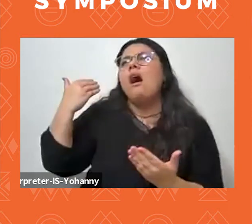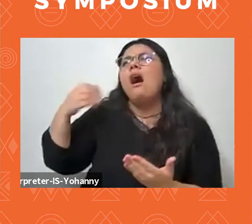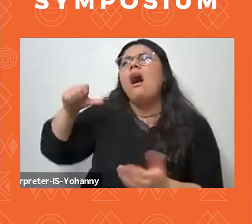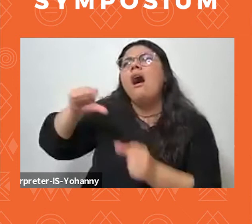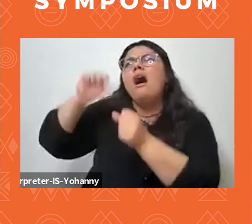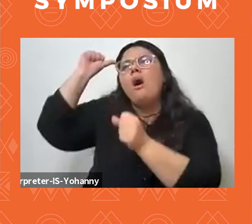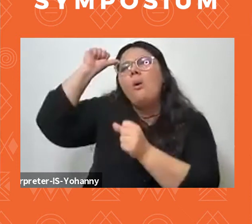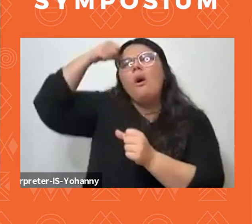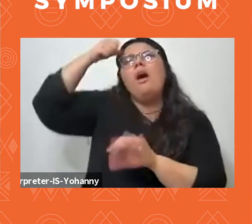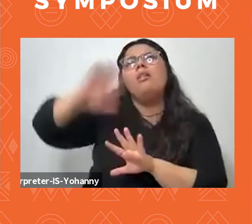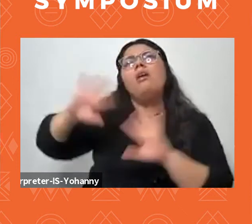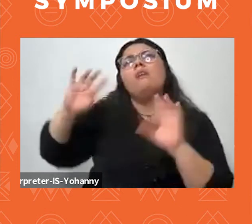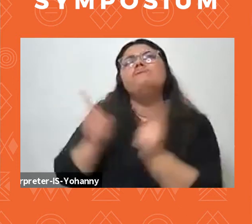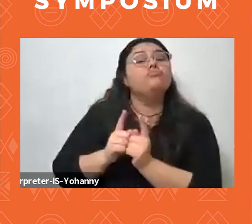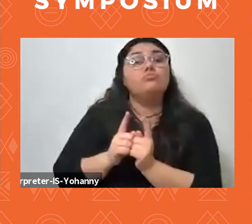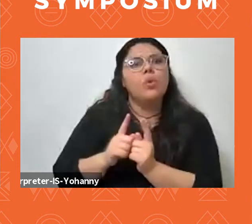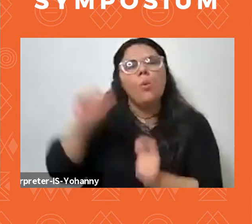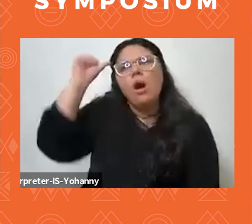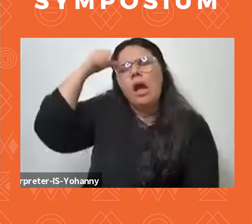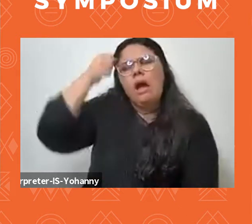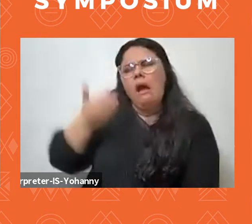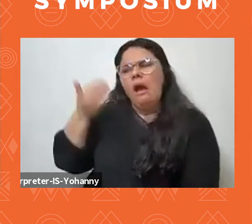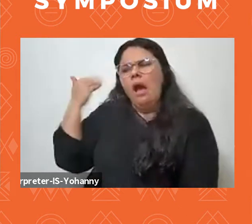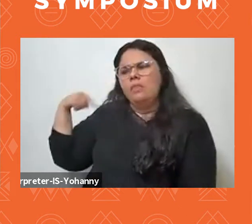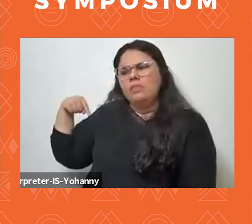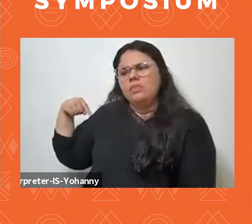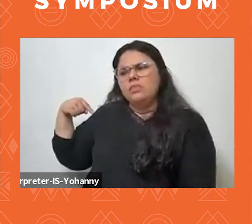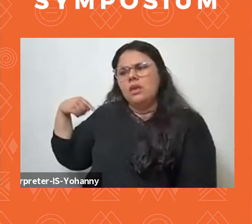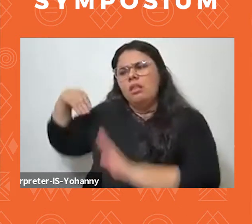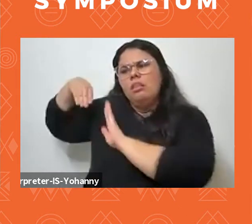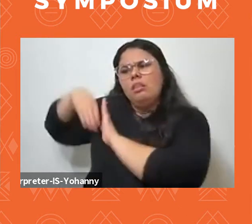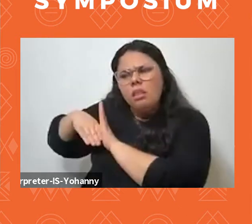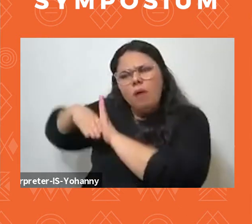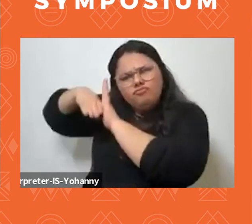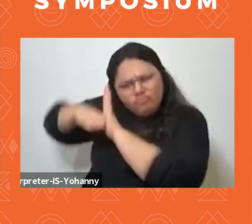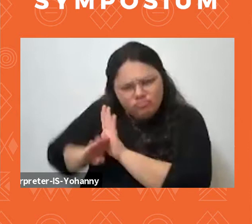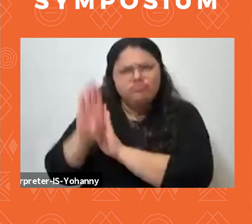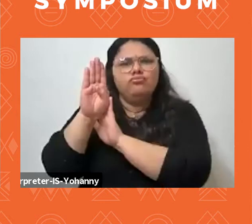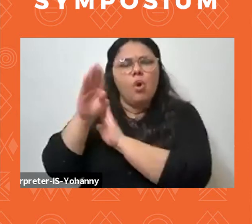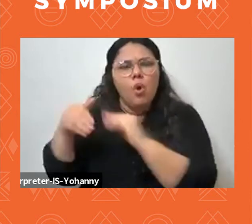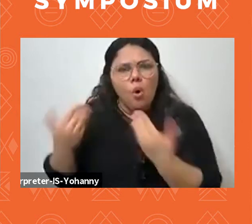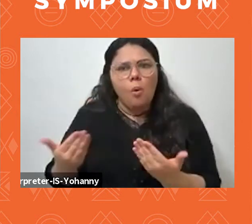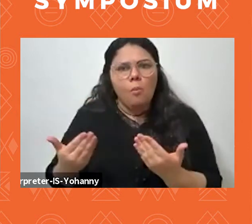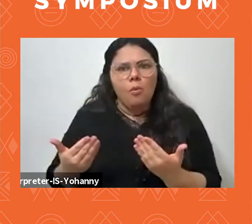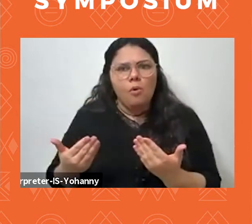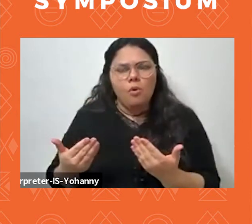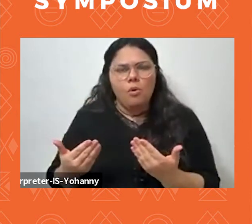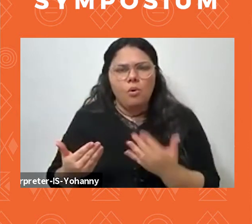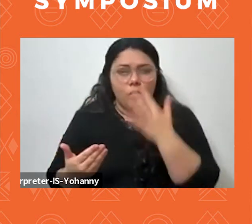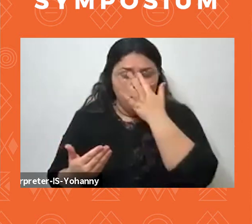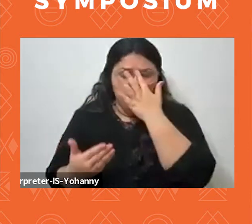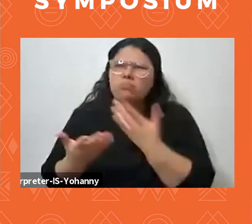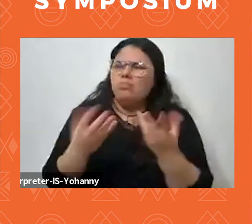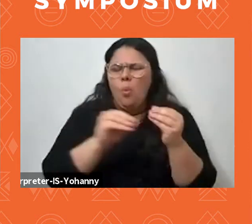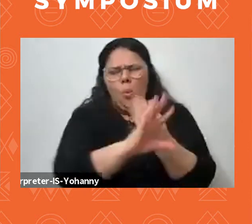the urgency. Why? Why was there a need for the Ubuntu Symposium? We're reflecting on progress, but those conditions